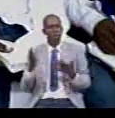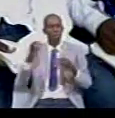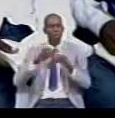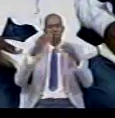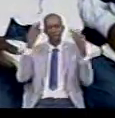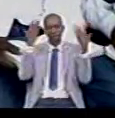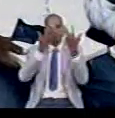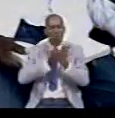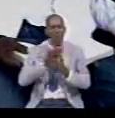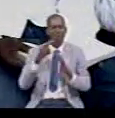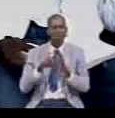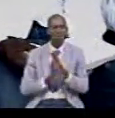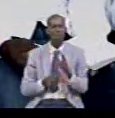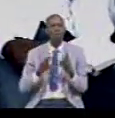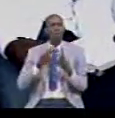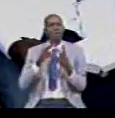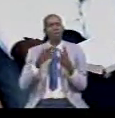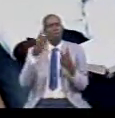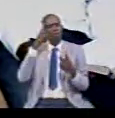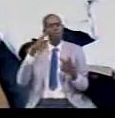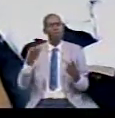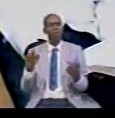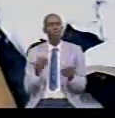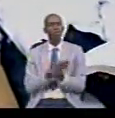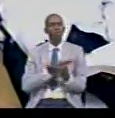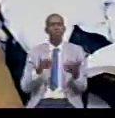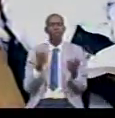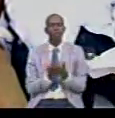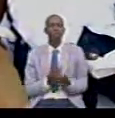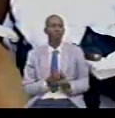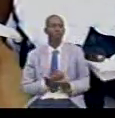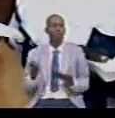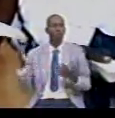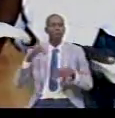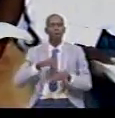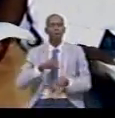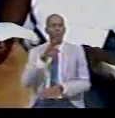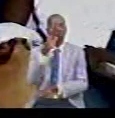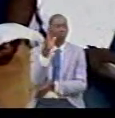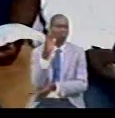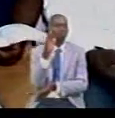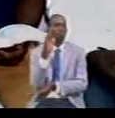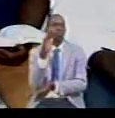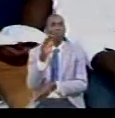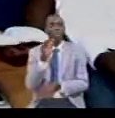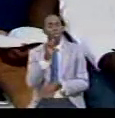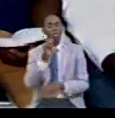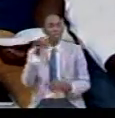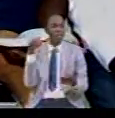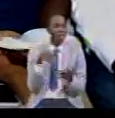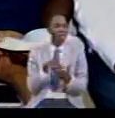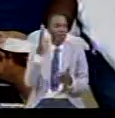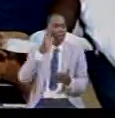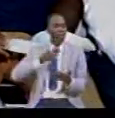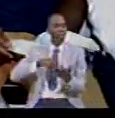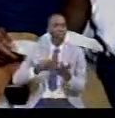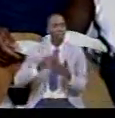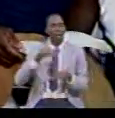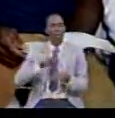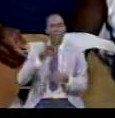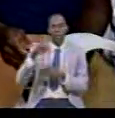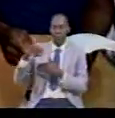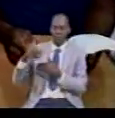nor for the destruction that wasted at noonday. 1,000 shall fall at thy